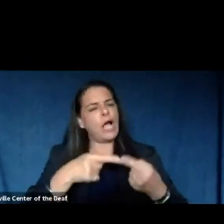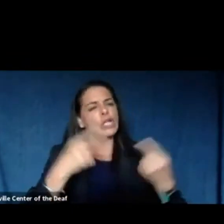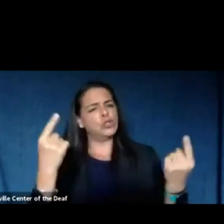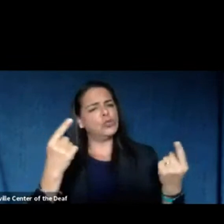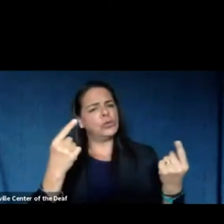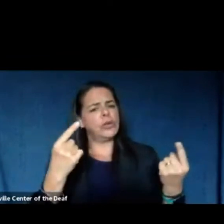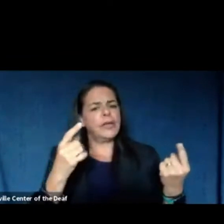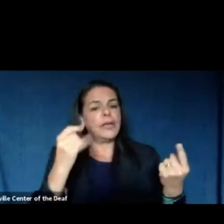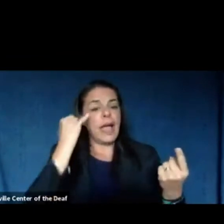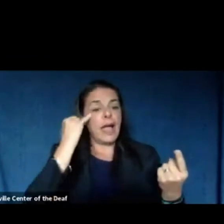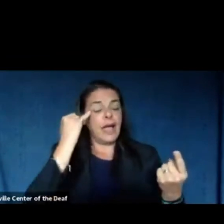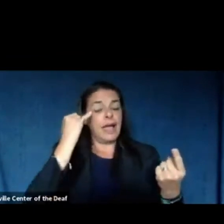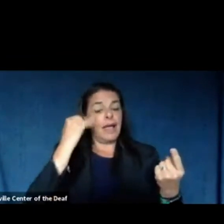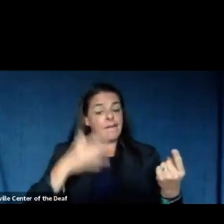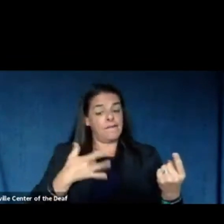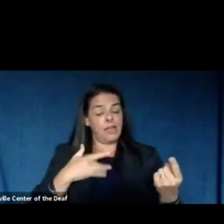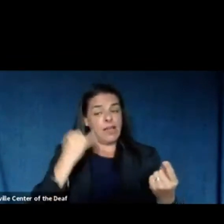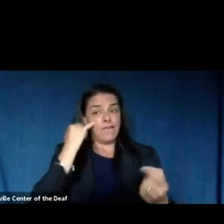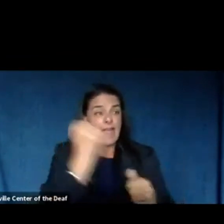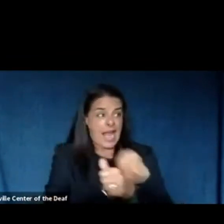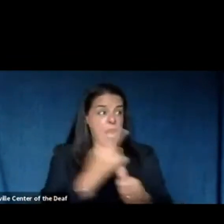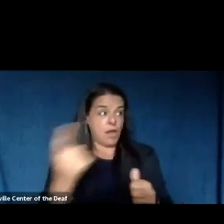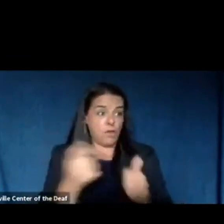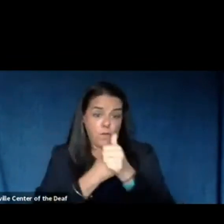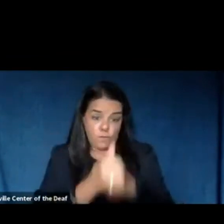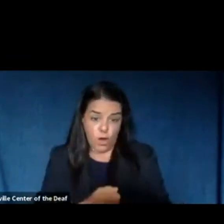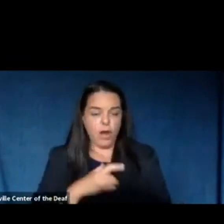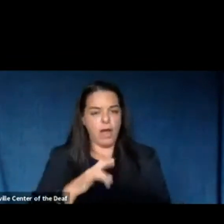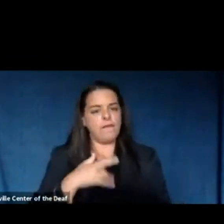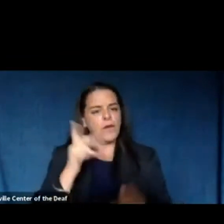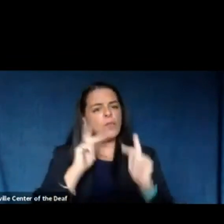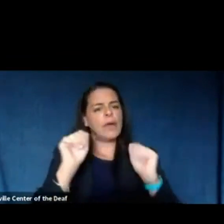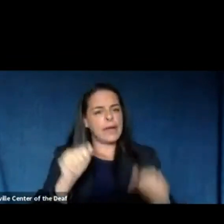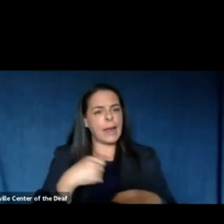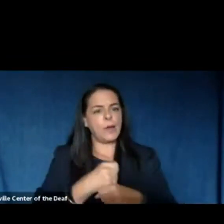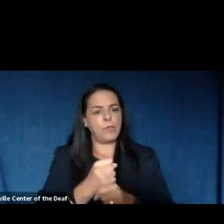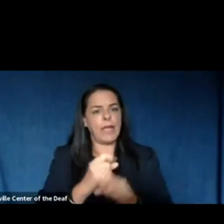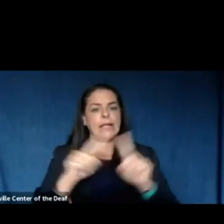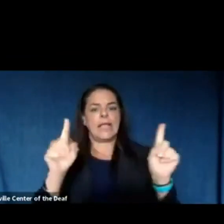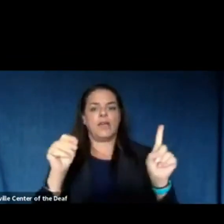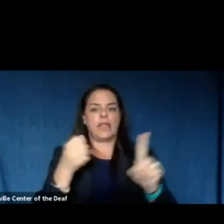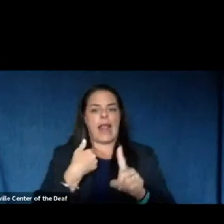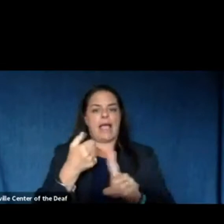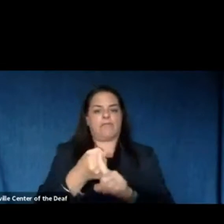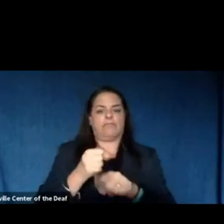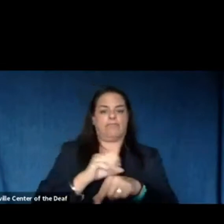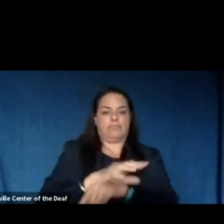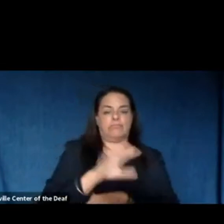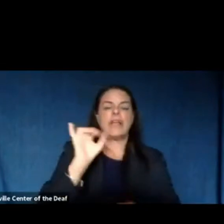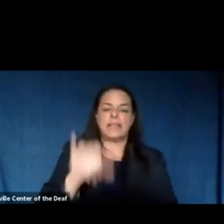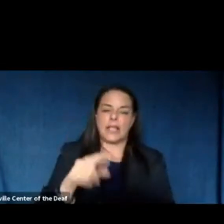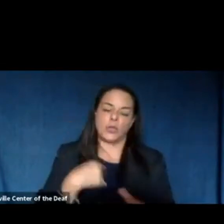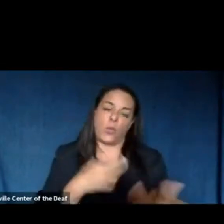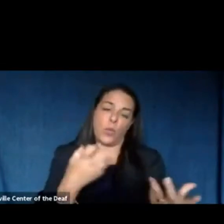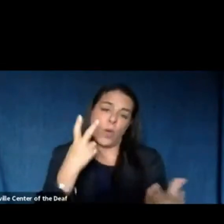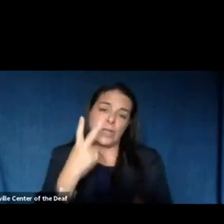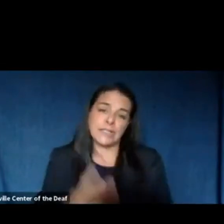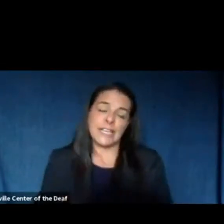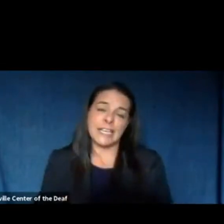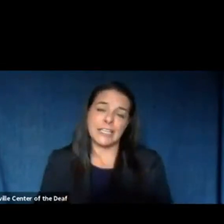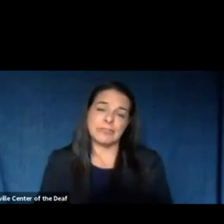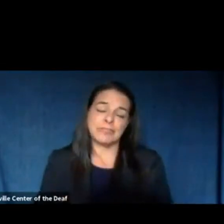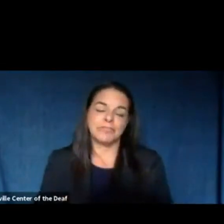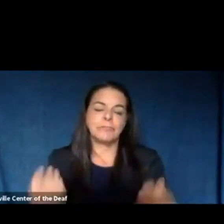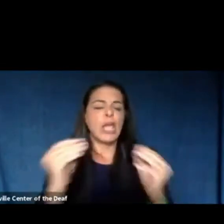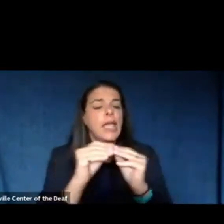everybody has the buy-in, I think the individuals can make a difference and have an impact there. And that's what we want to see. Any other